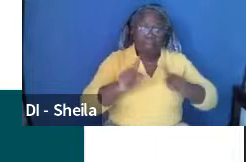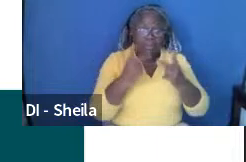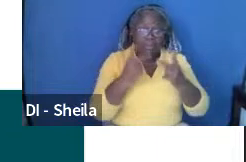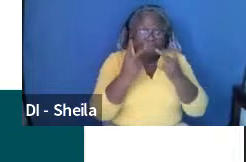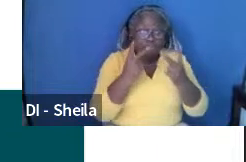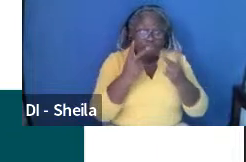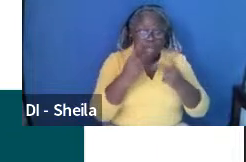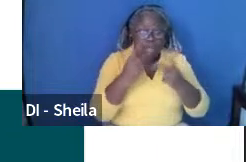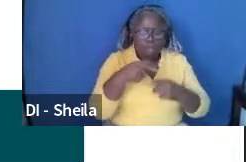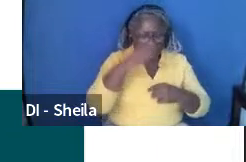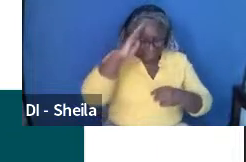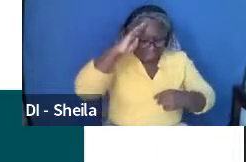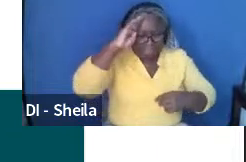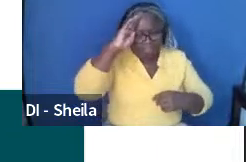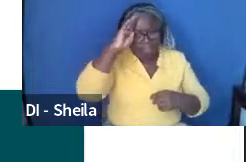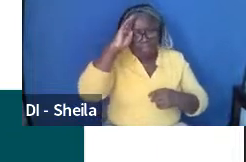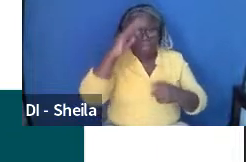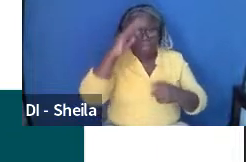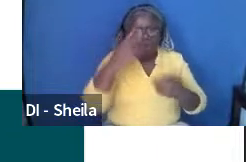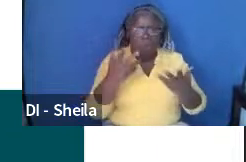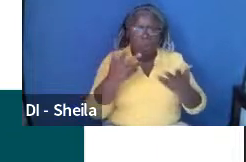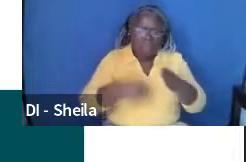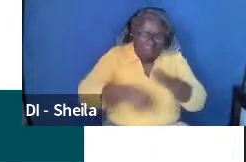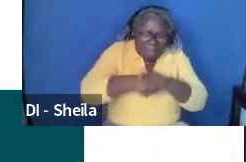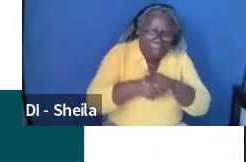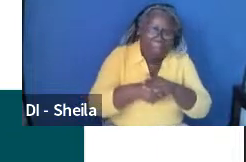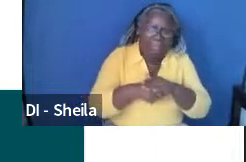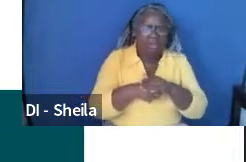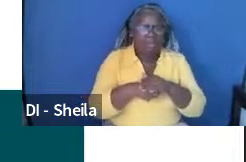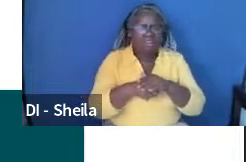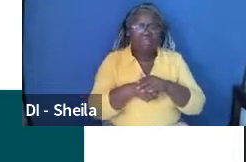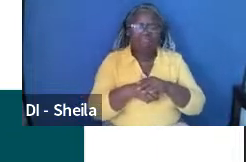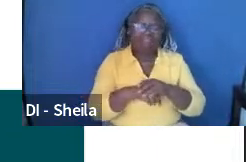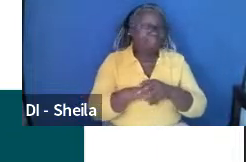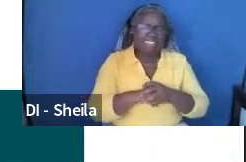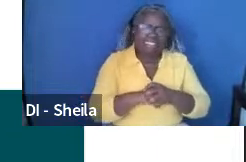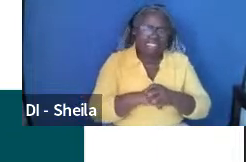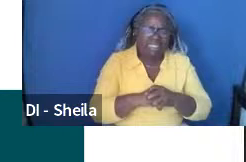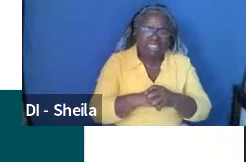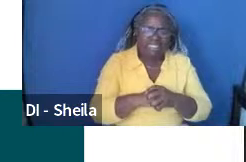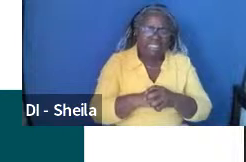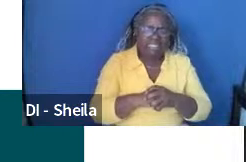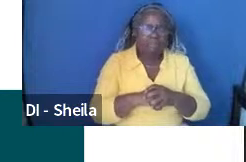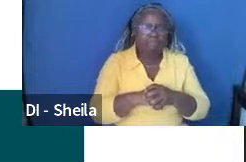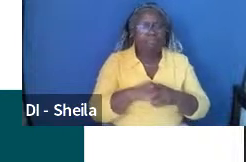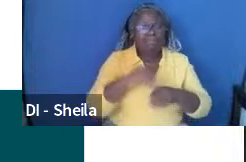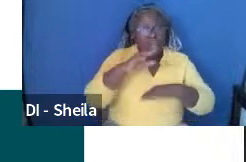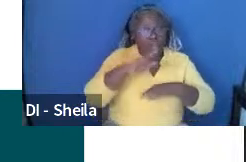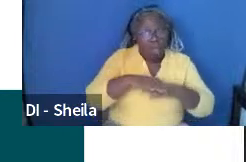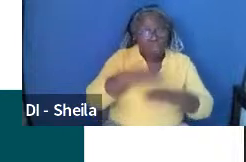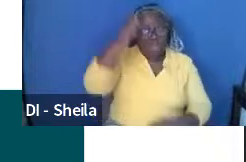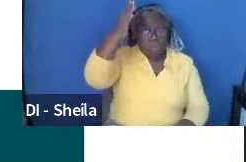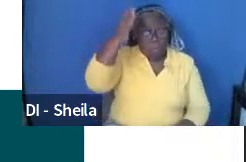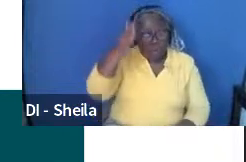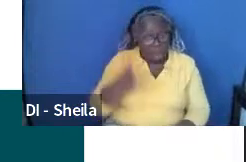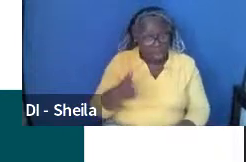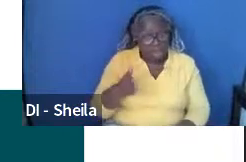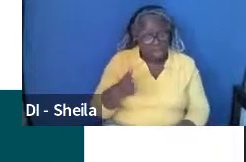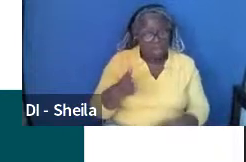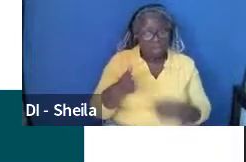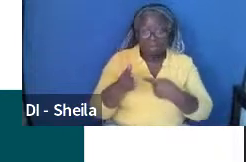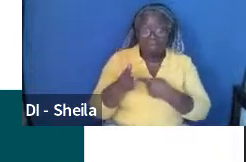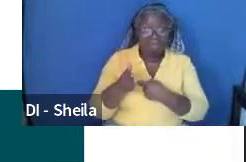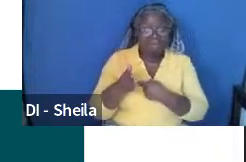room. If we have these things hanging off of the wall that are 4 inches or more,